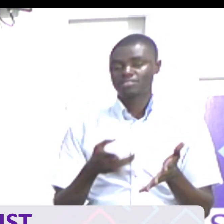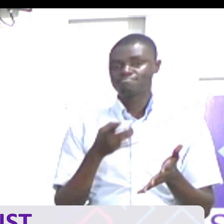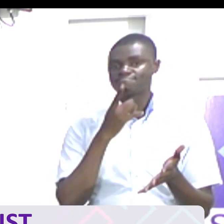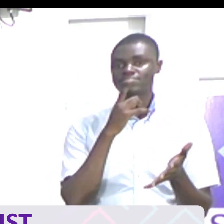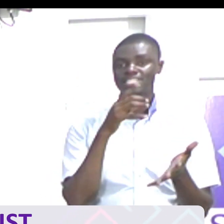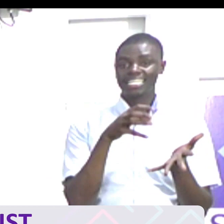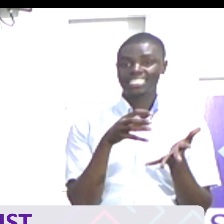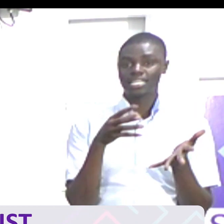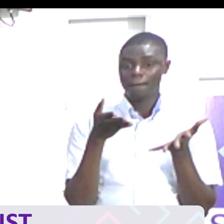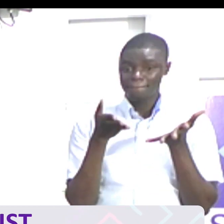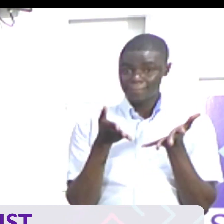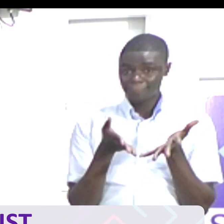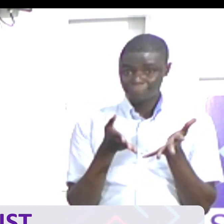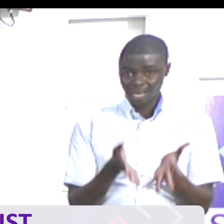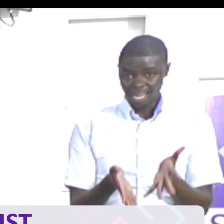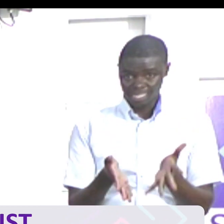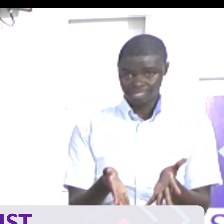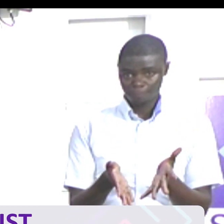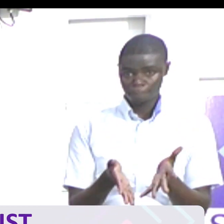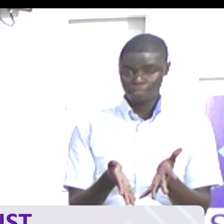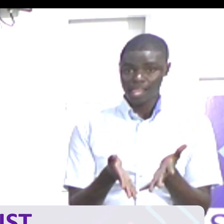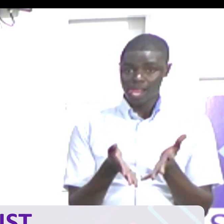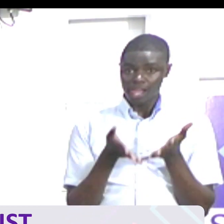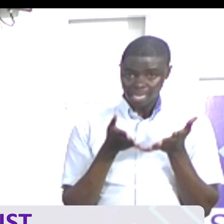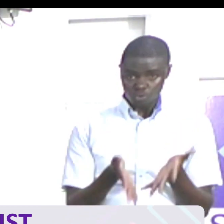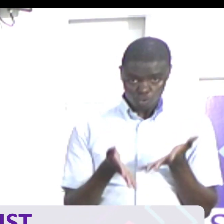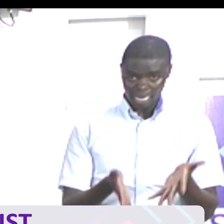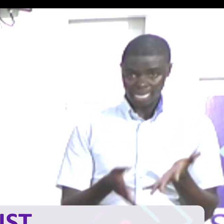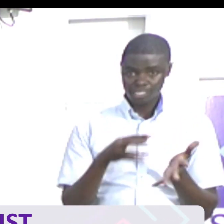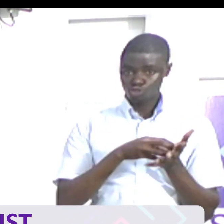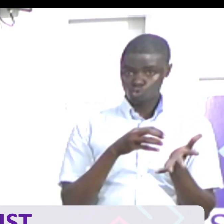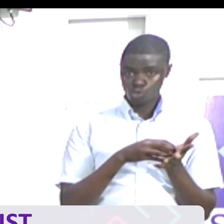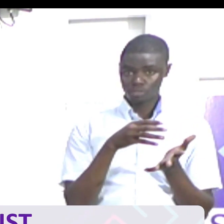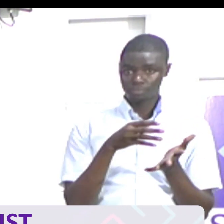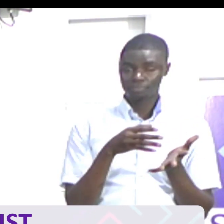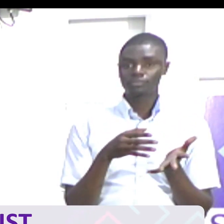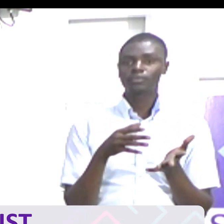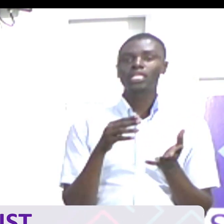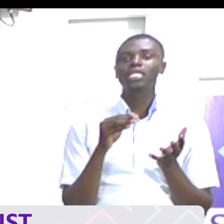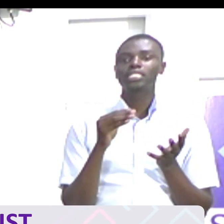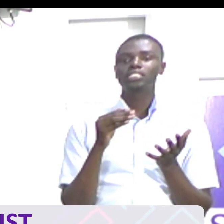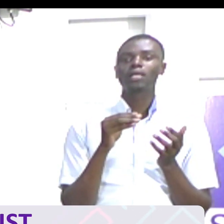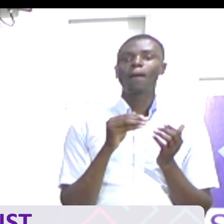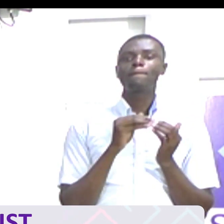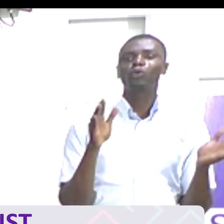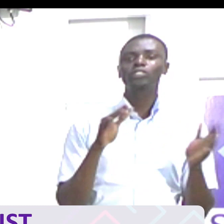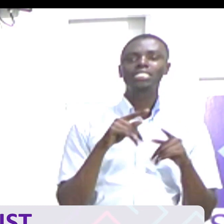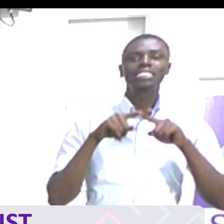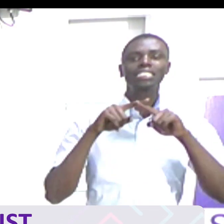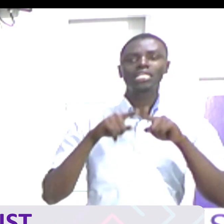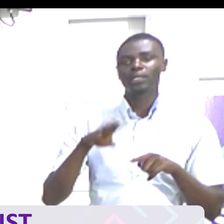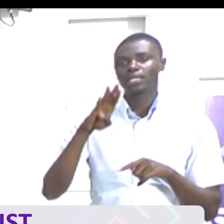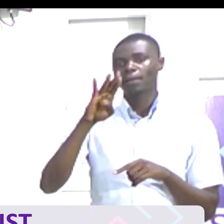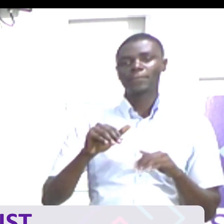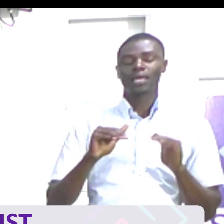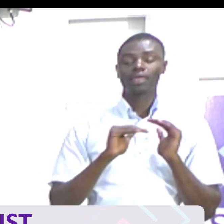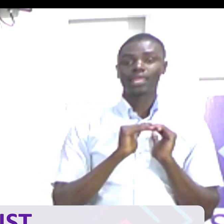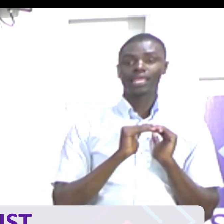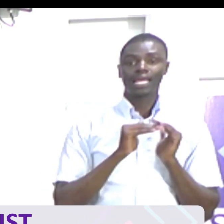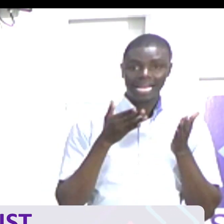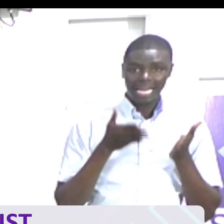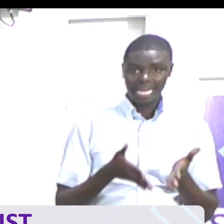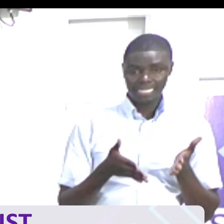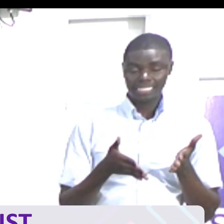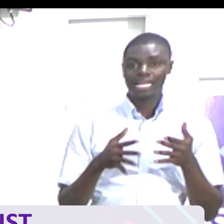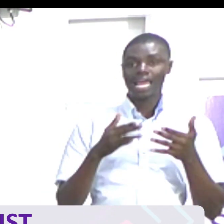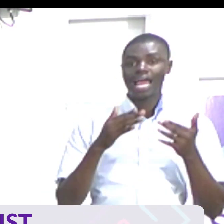of your environment that you're living with, yes? Is mostly determined with your current level of